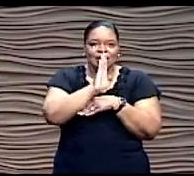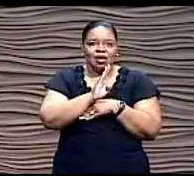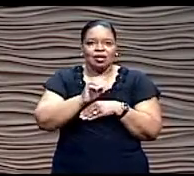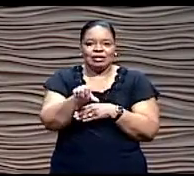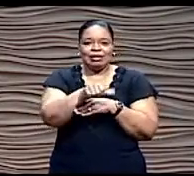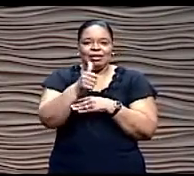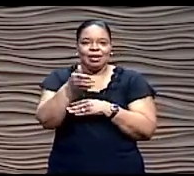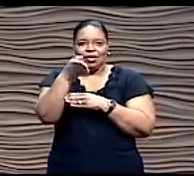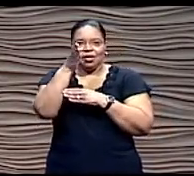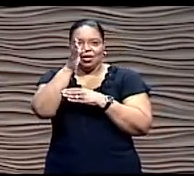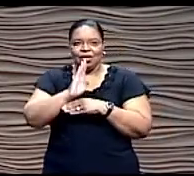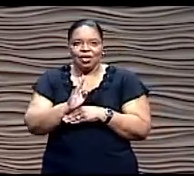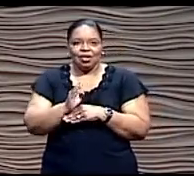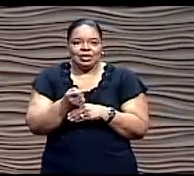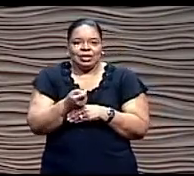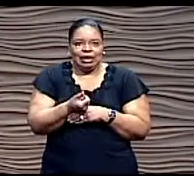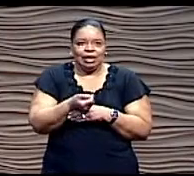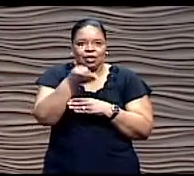quasi-gods,